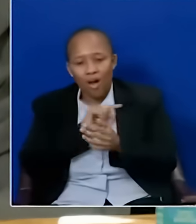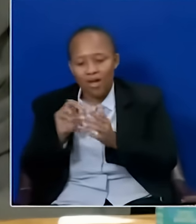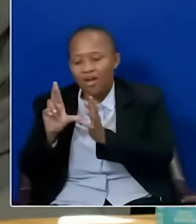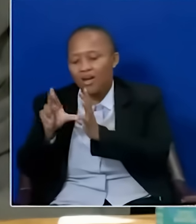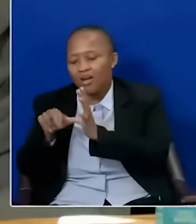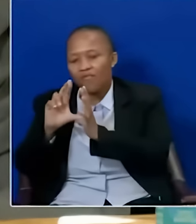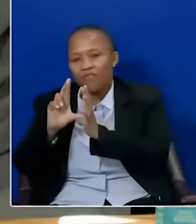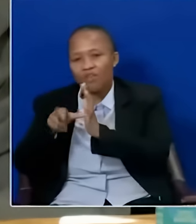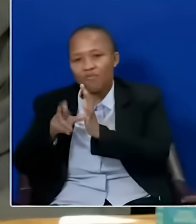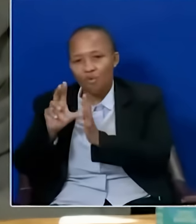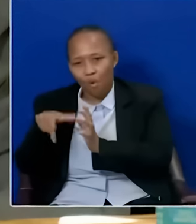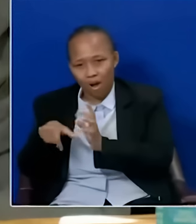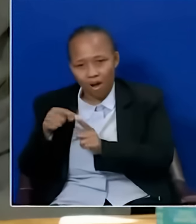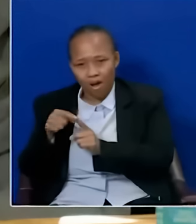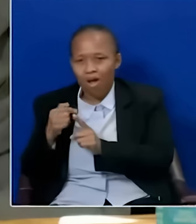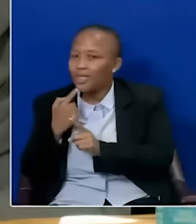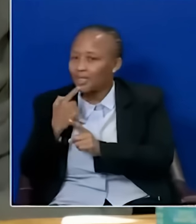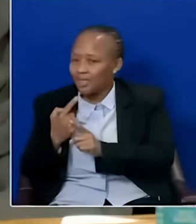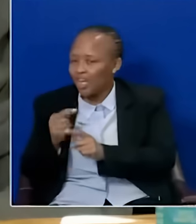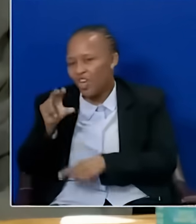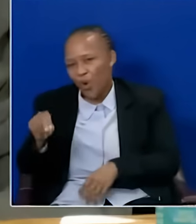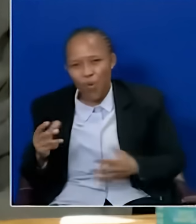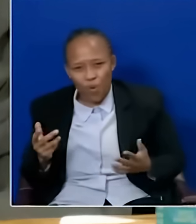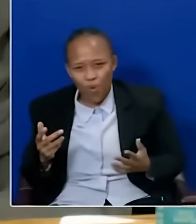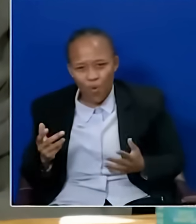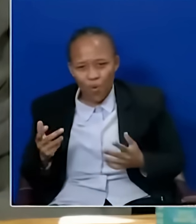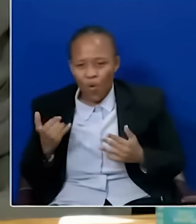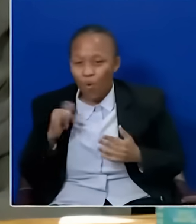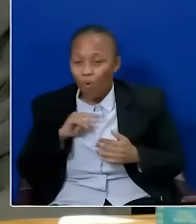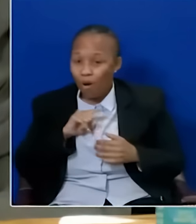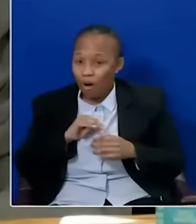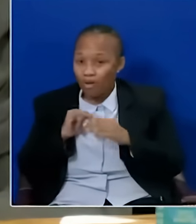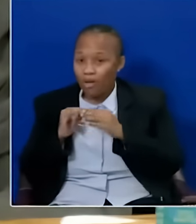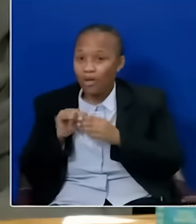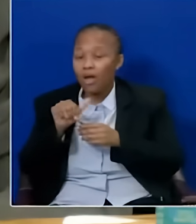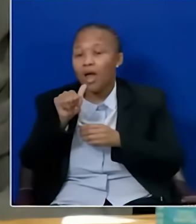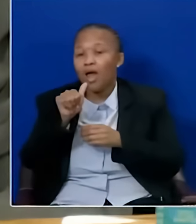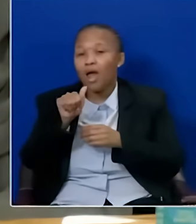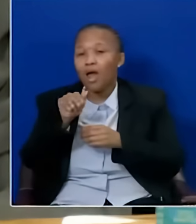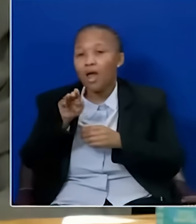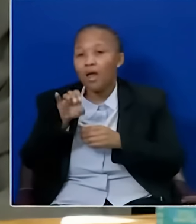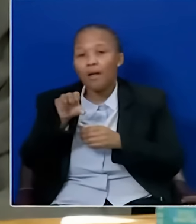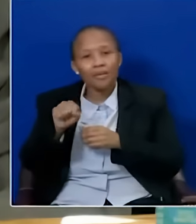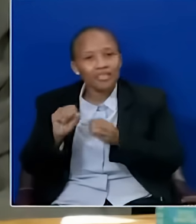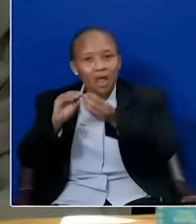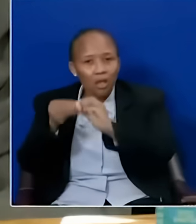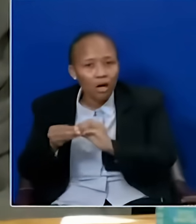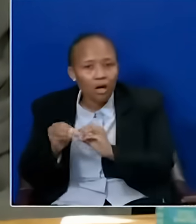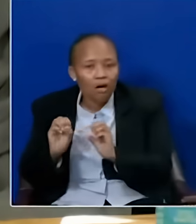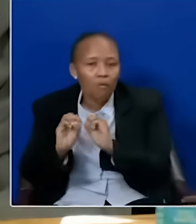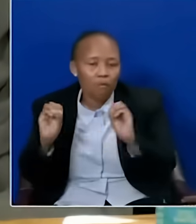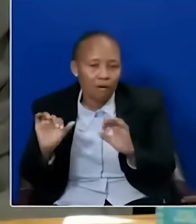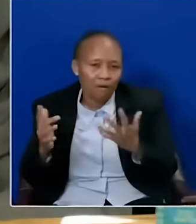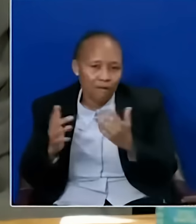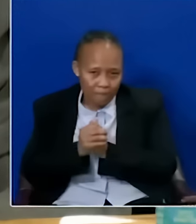and errors were not corrected? The reviewer didn't sign off a second time. It's an issue we'll deal with through Captain